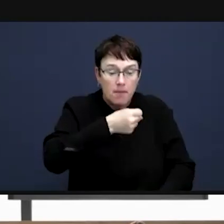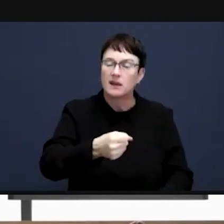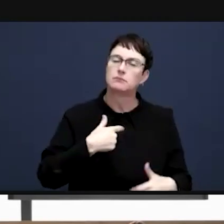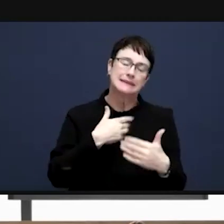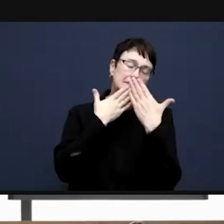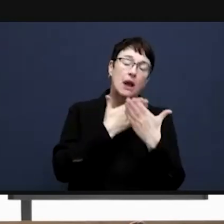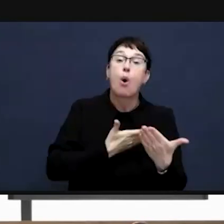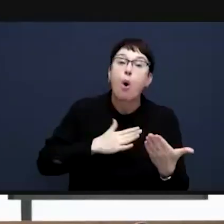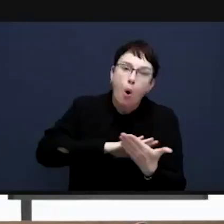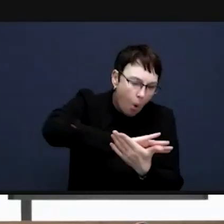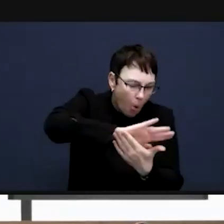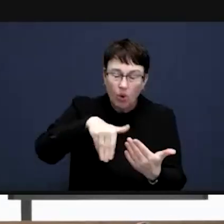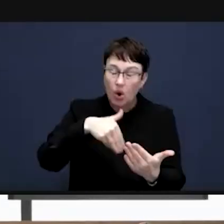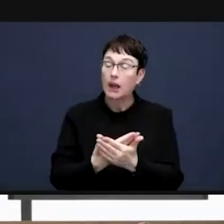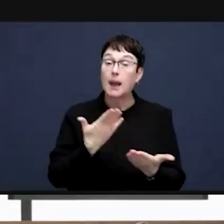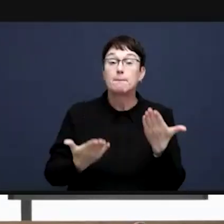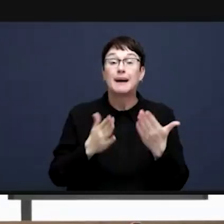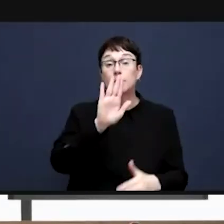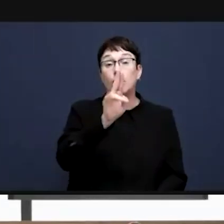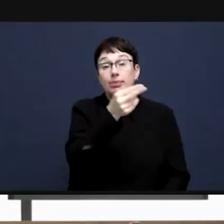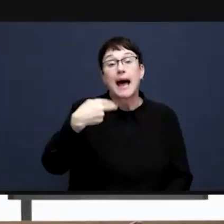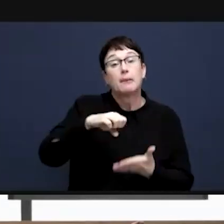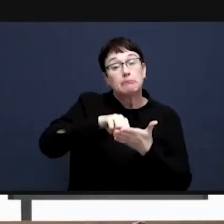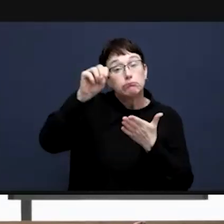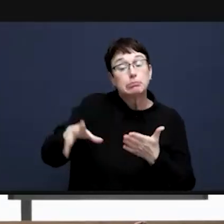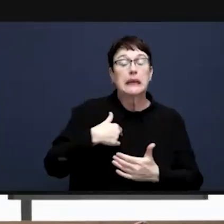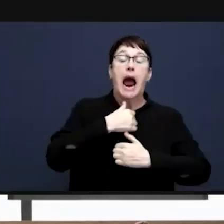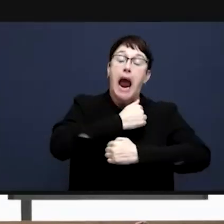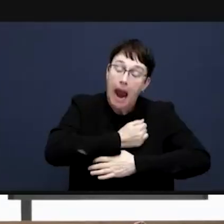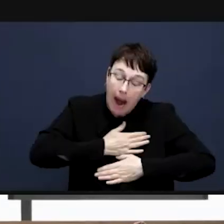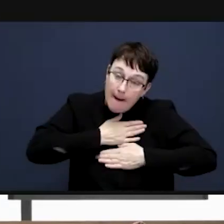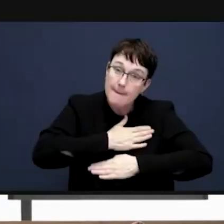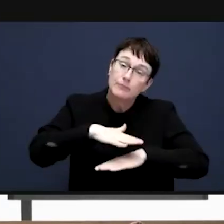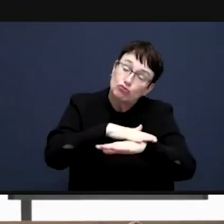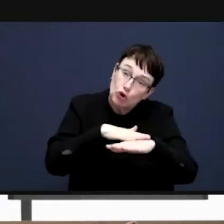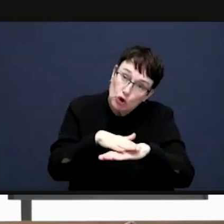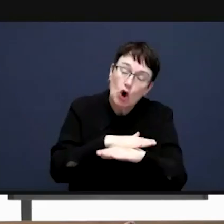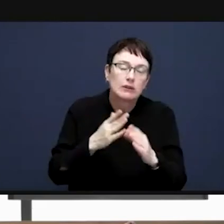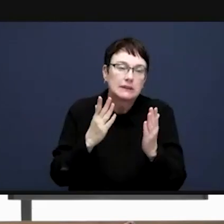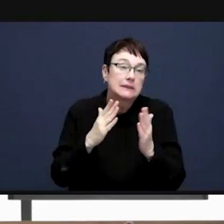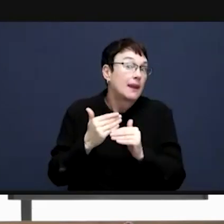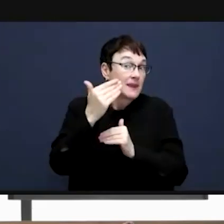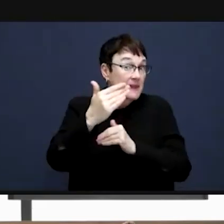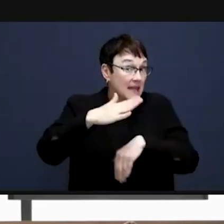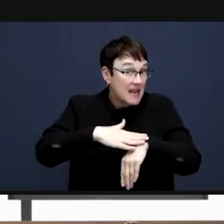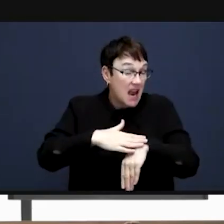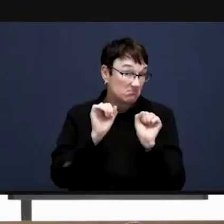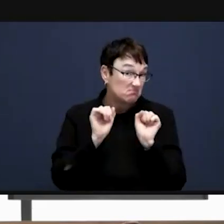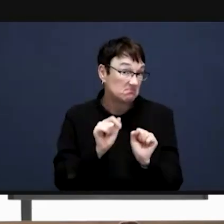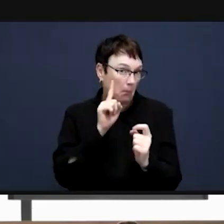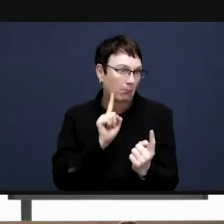I hope to see you next year, if not sooner, because IAAP EU is also doing always a spring event, and there